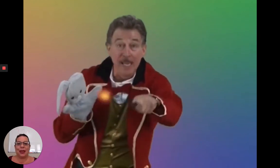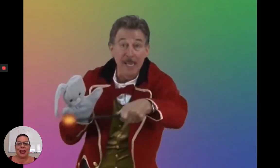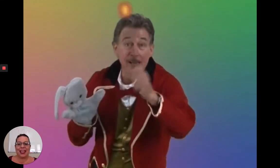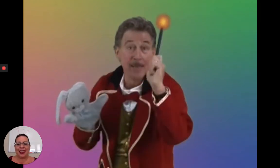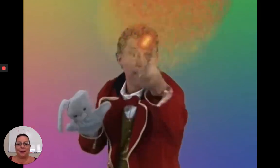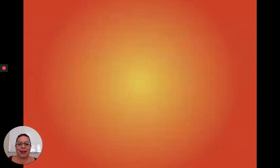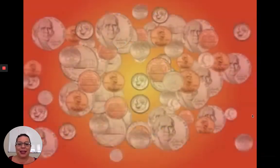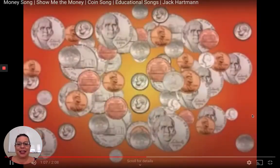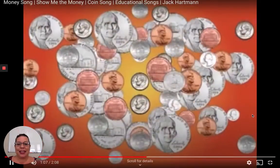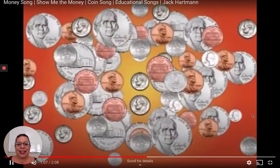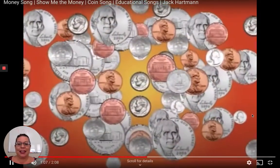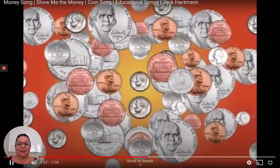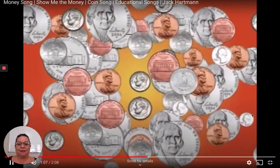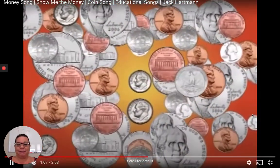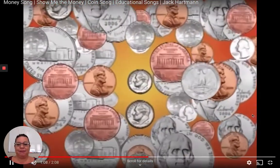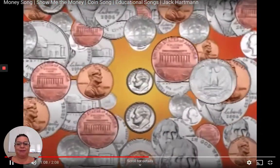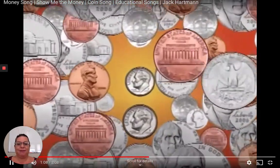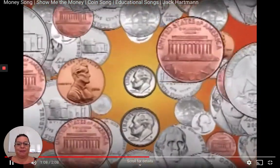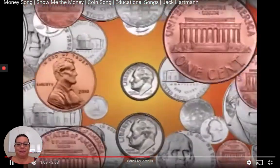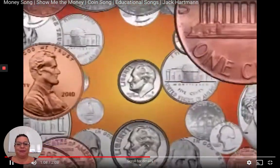Show me the money.